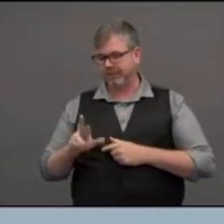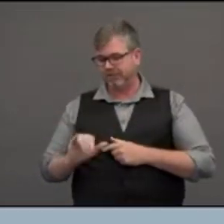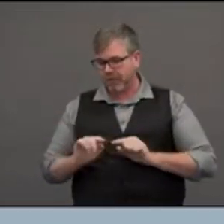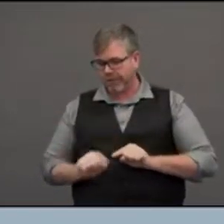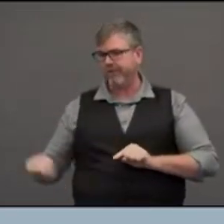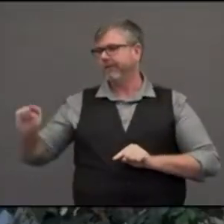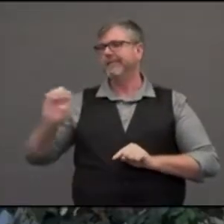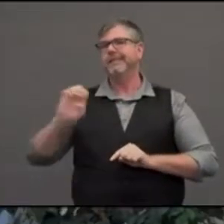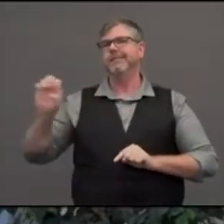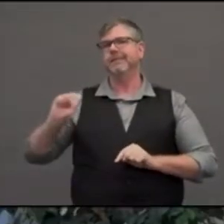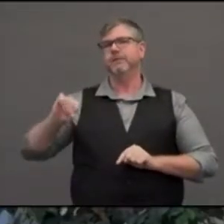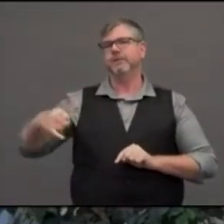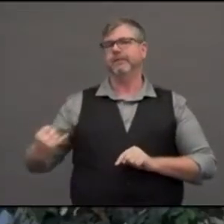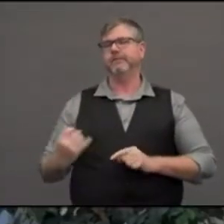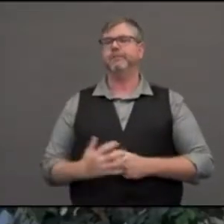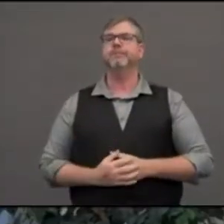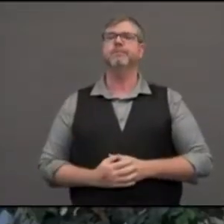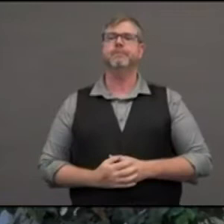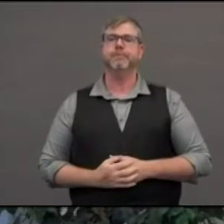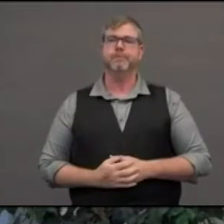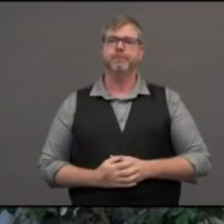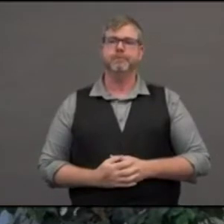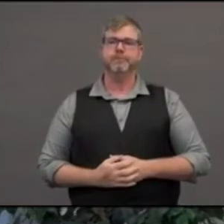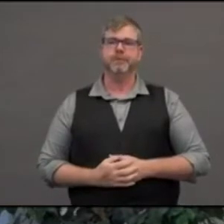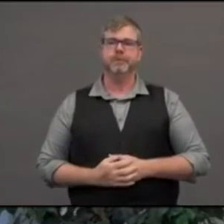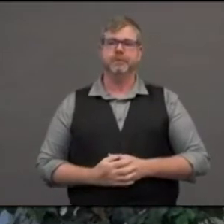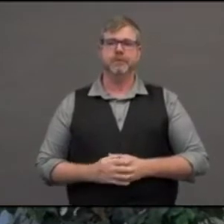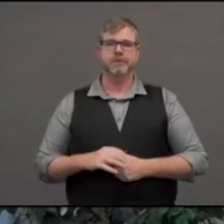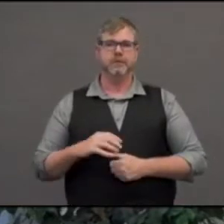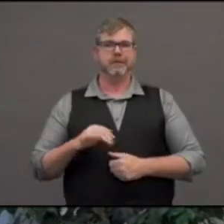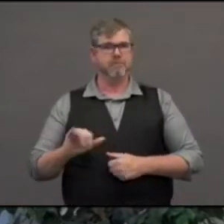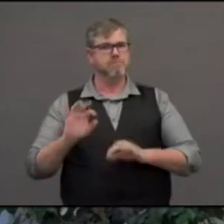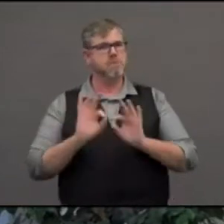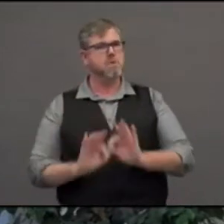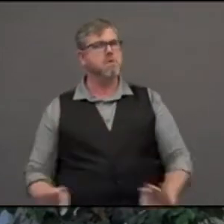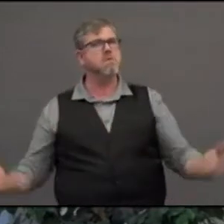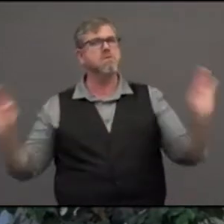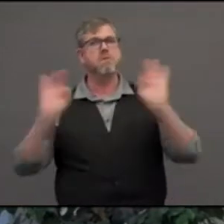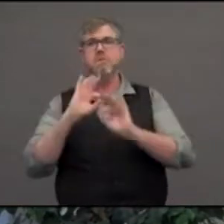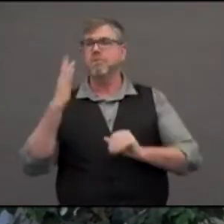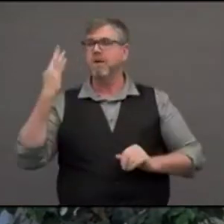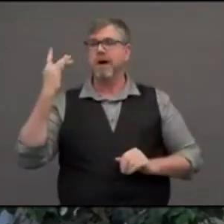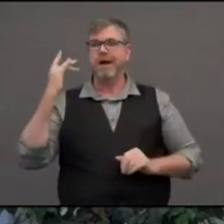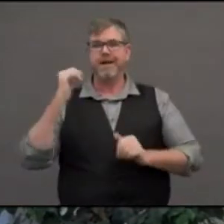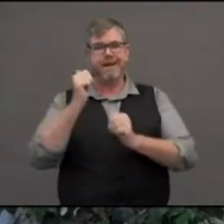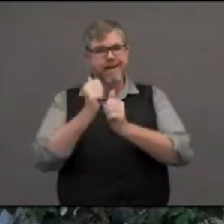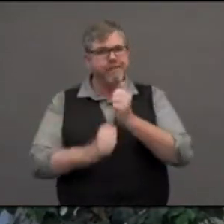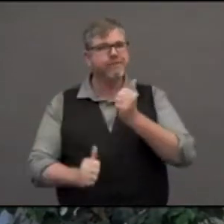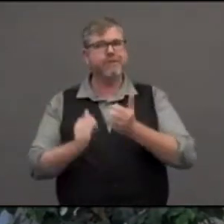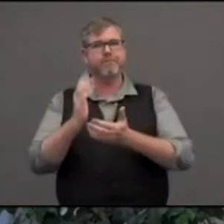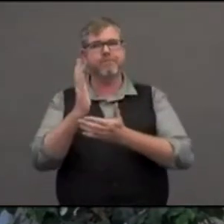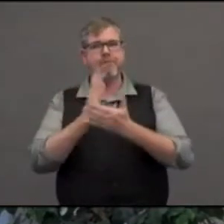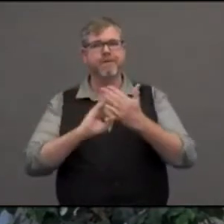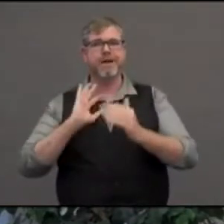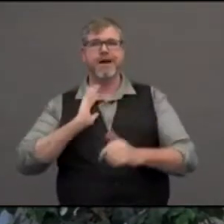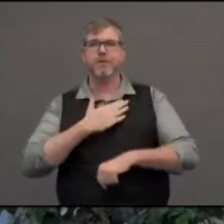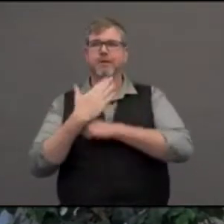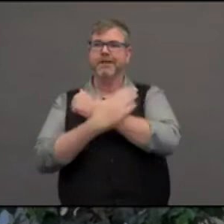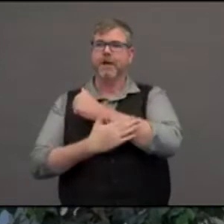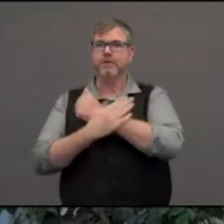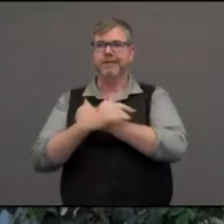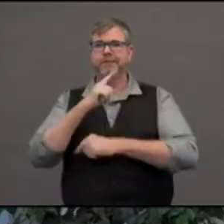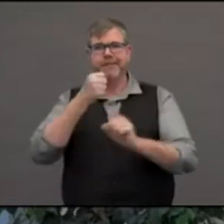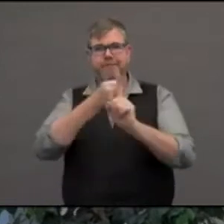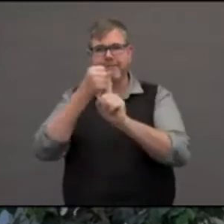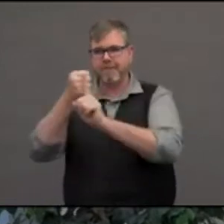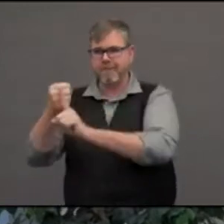So this is significant because every part of our county in some way is impacted, right? There isn't an area